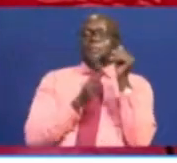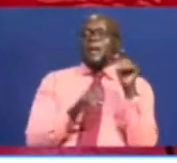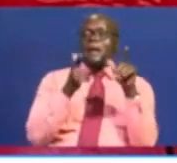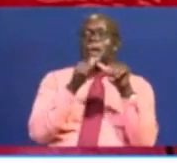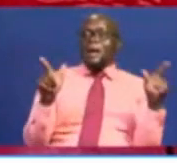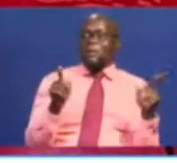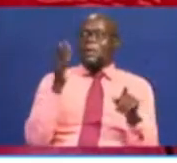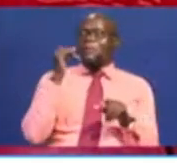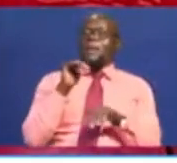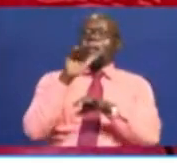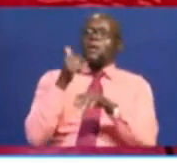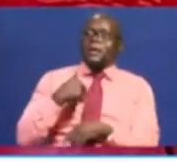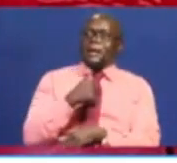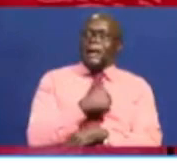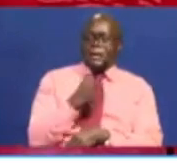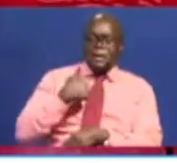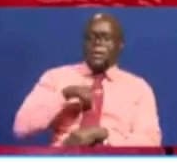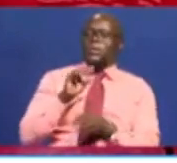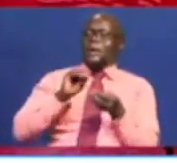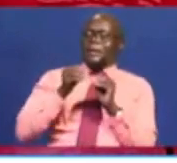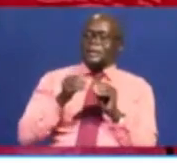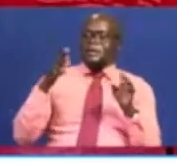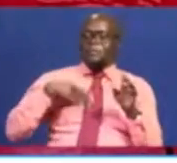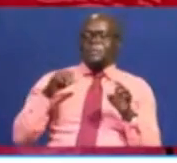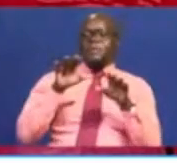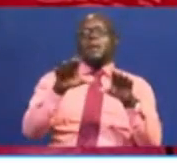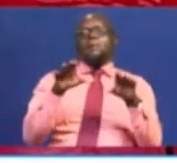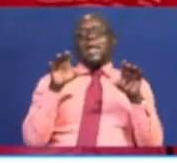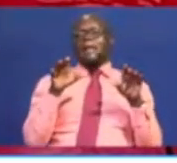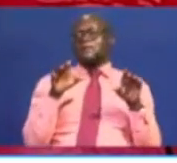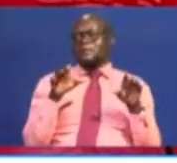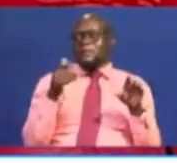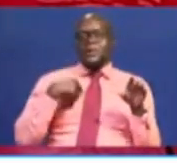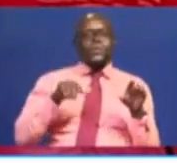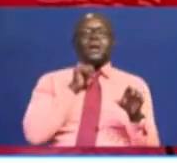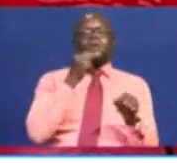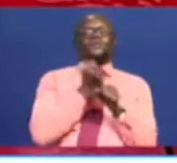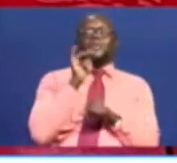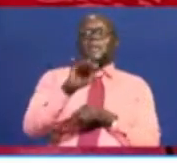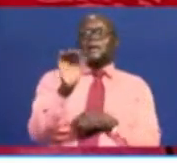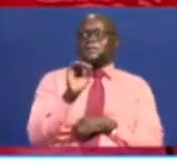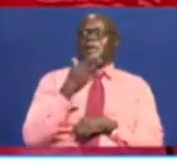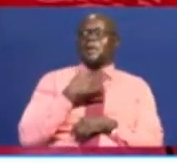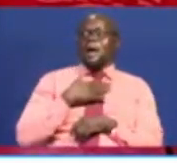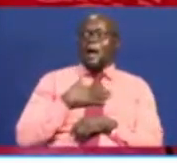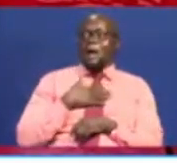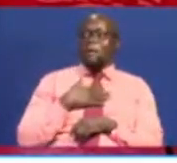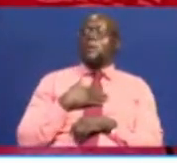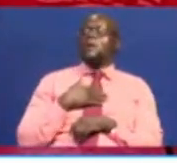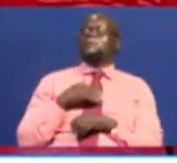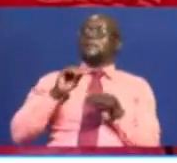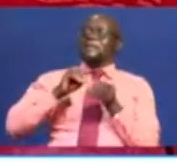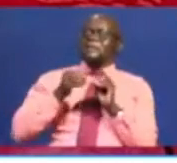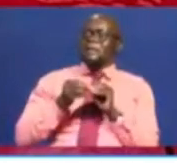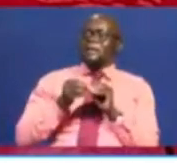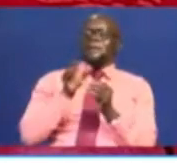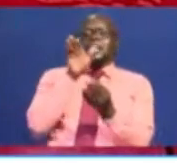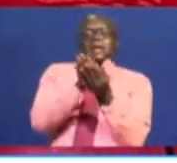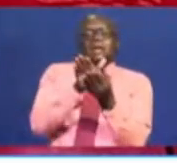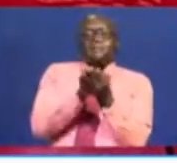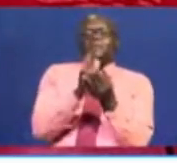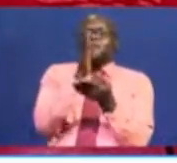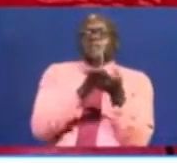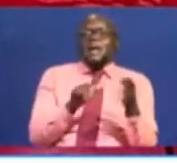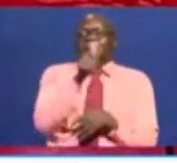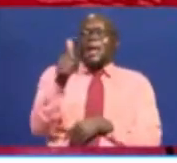language by calling us that we are kissing people's behind? We are not. Our kisses are for somewhere else,